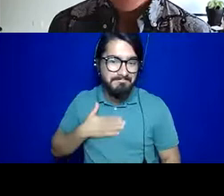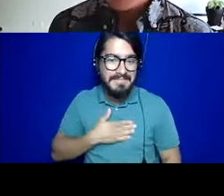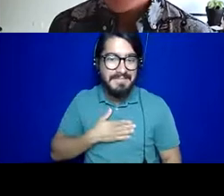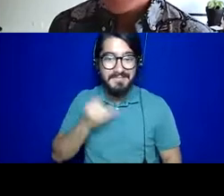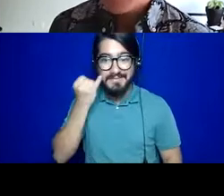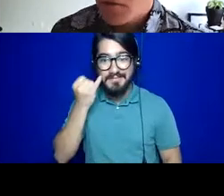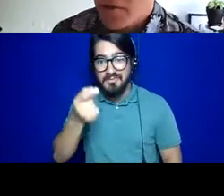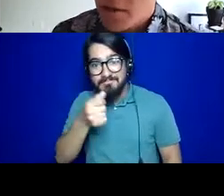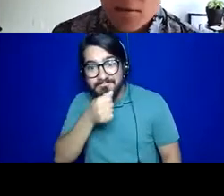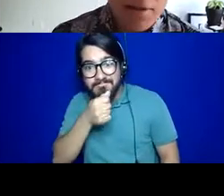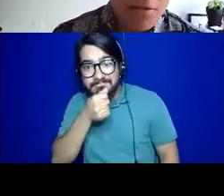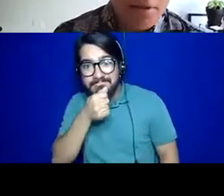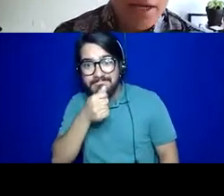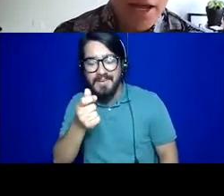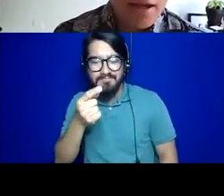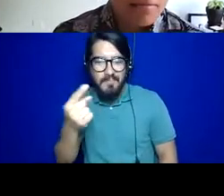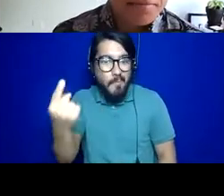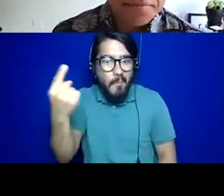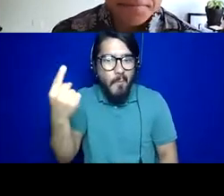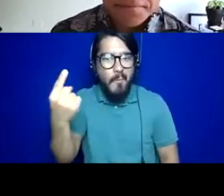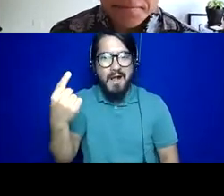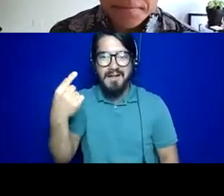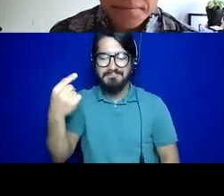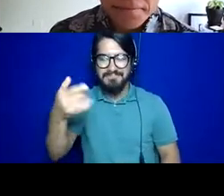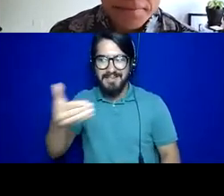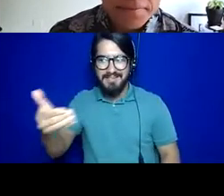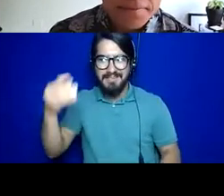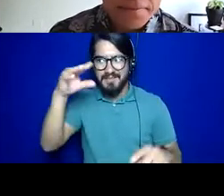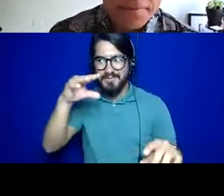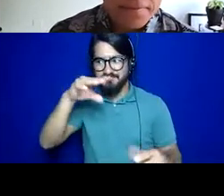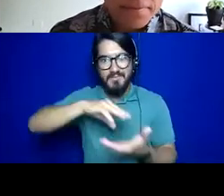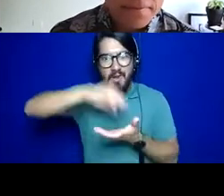yourself and share what's one thing you're leaving here with today.